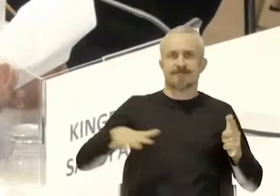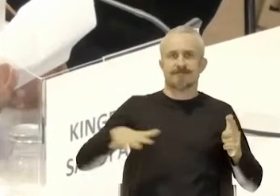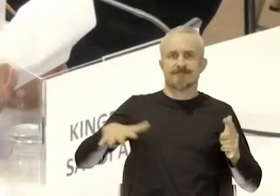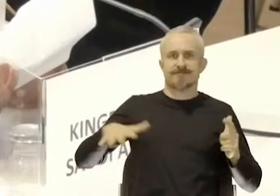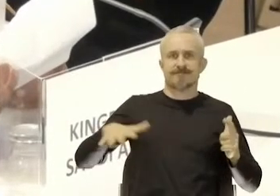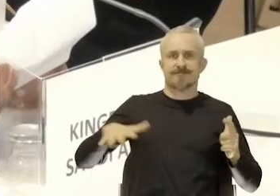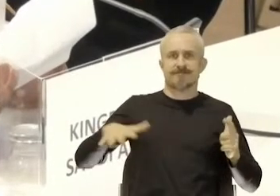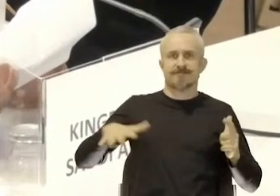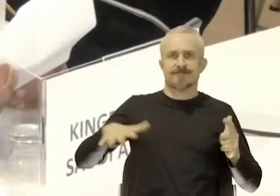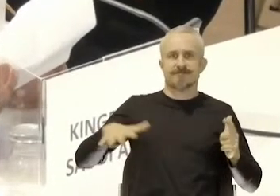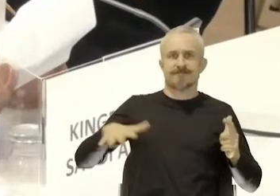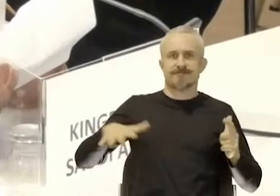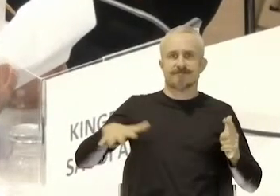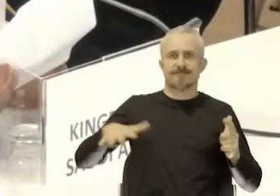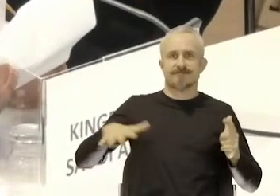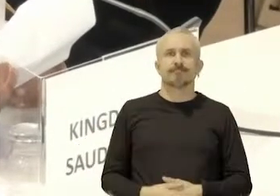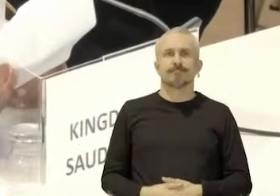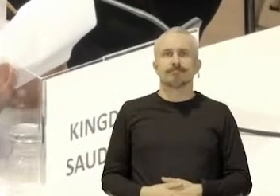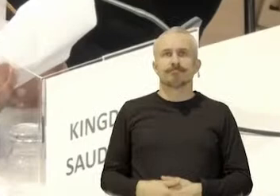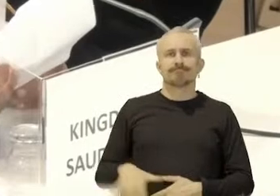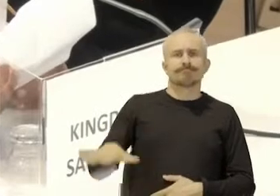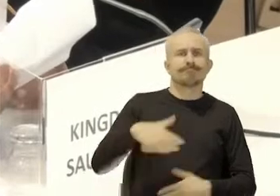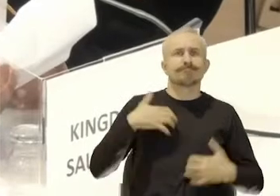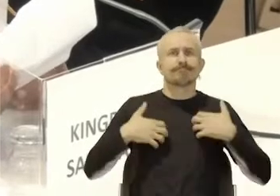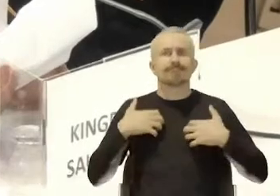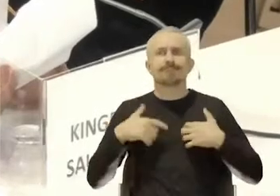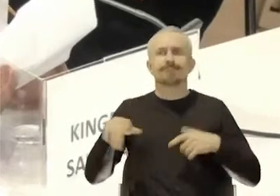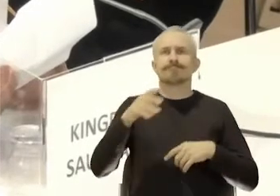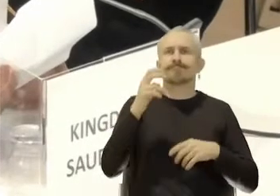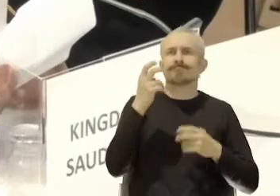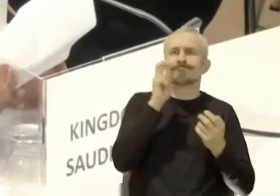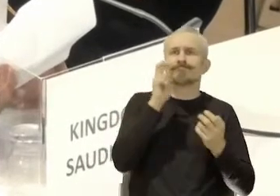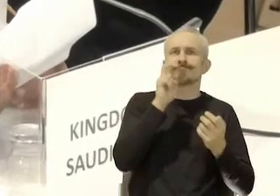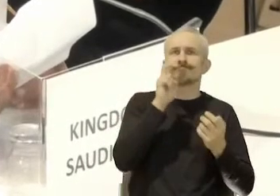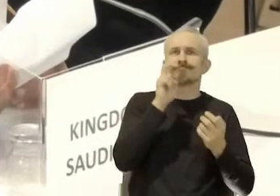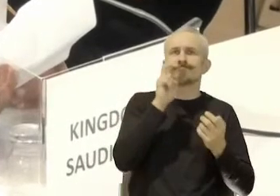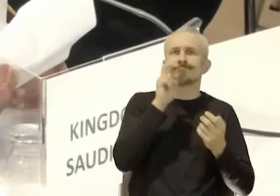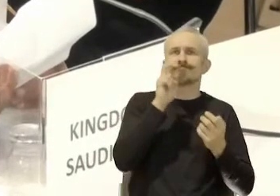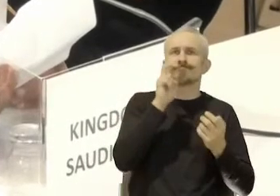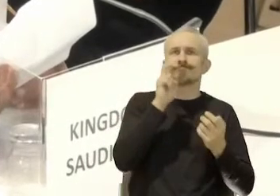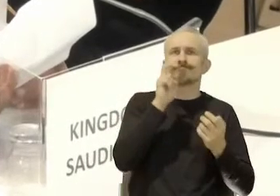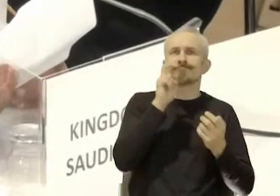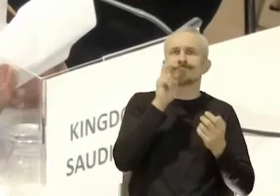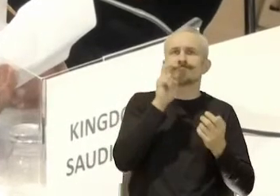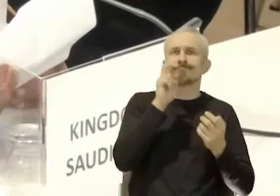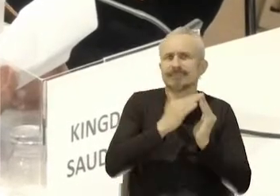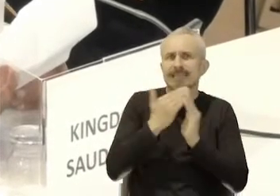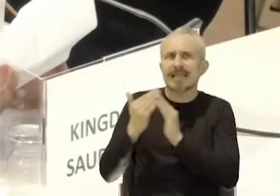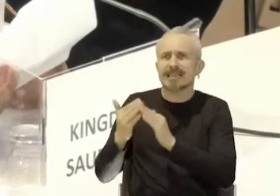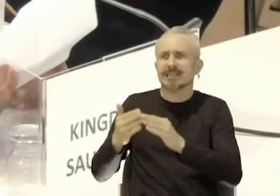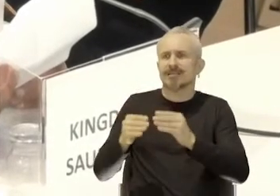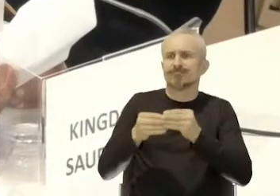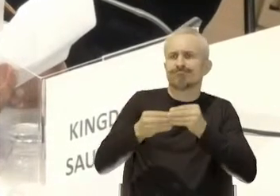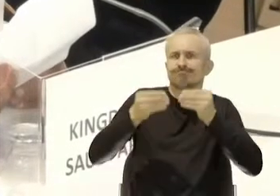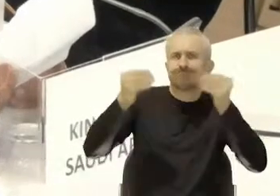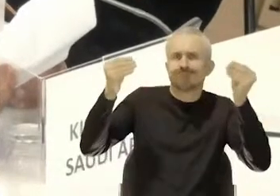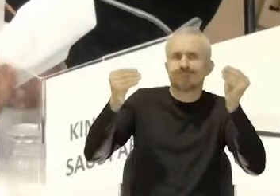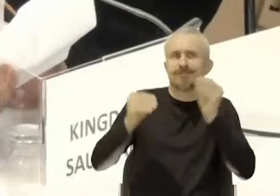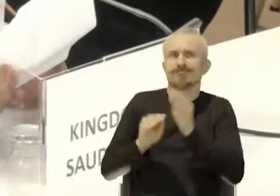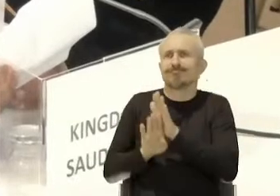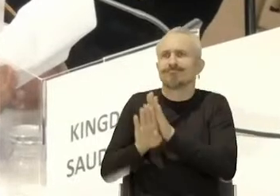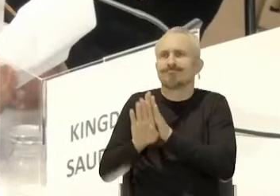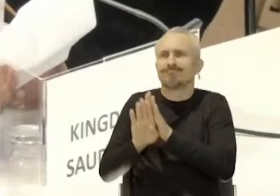the Kingdom of Saudi Arabia. We are very much interested in urban